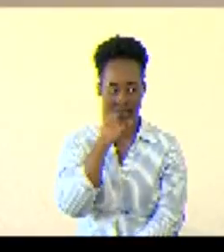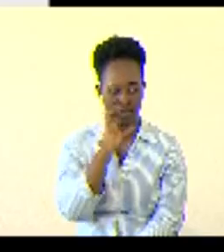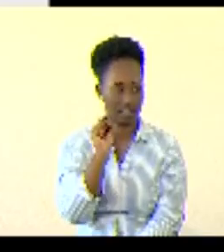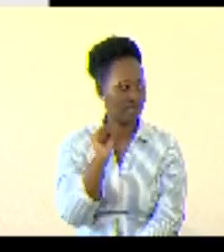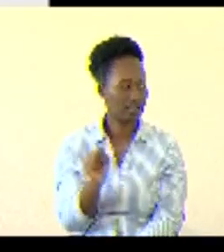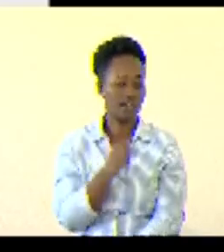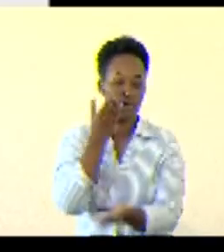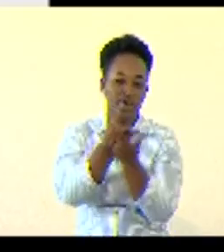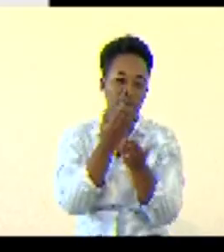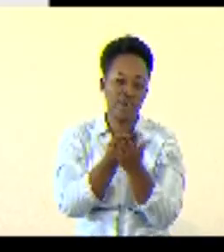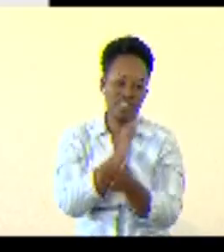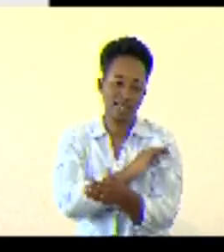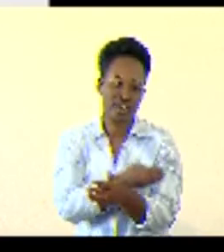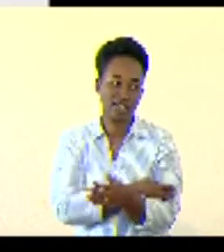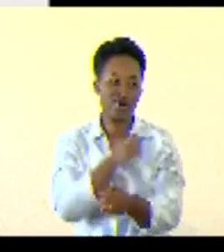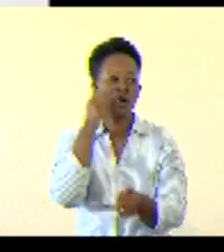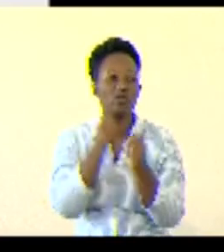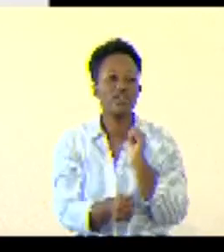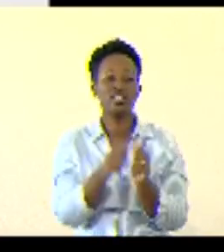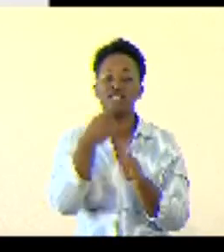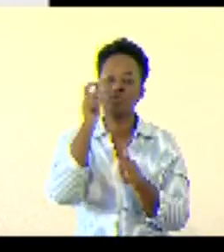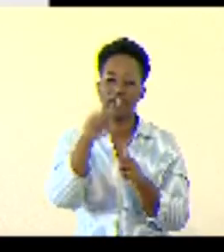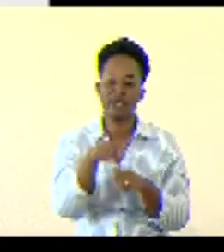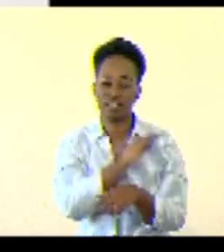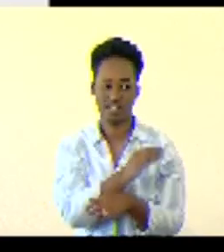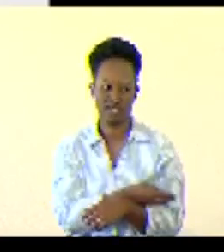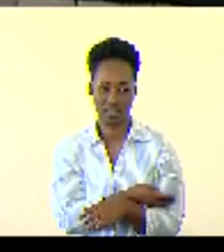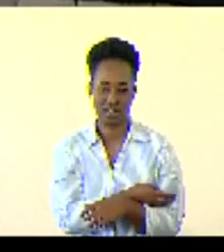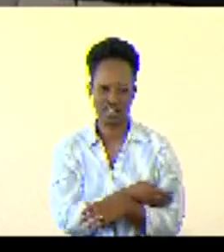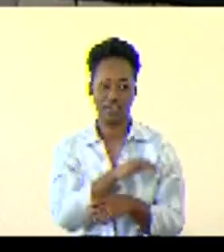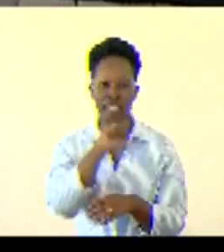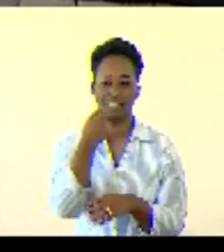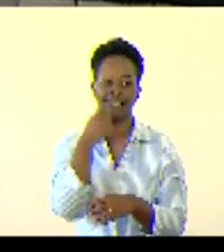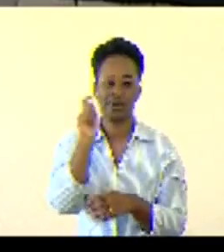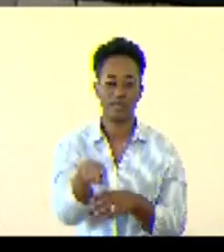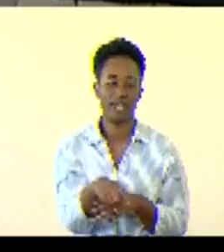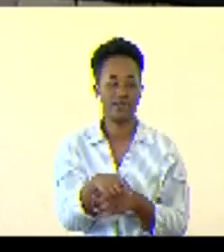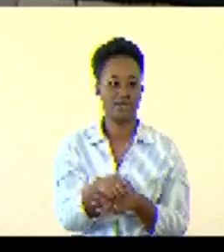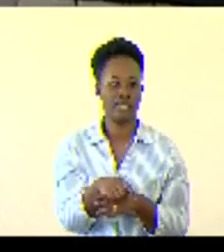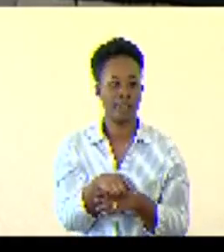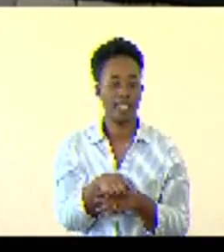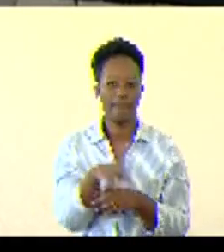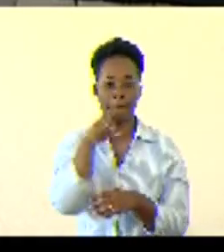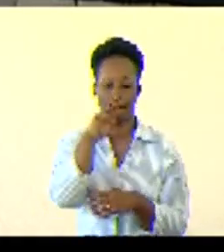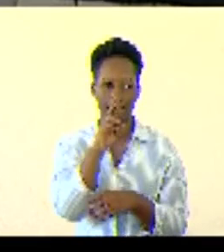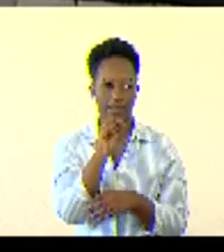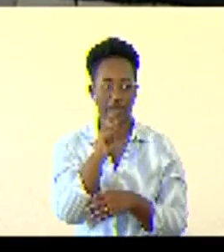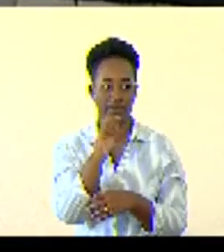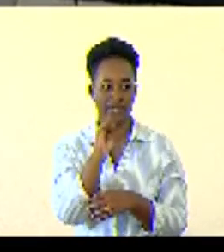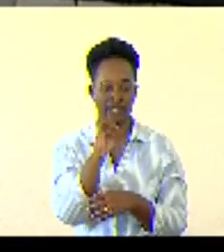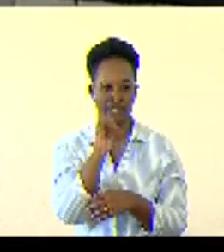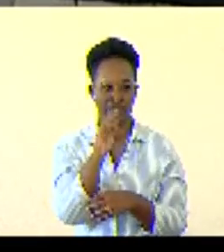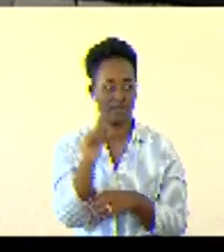requires energy. Which one that requires energy? Requires carrier proteins, requires membrane